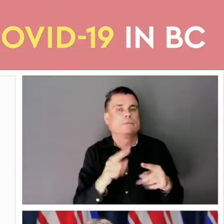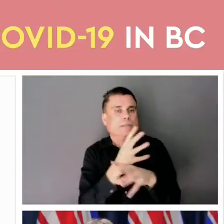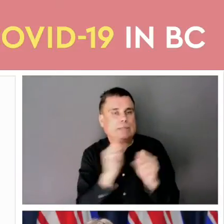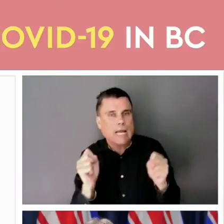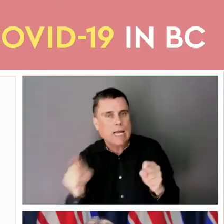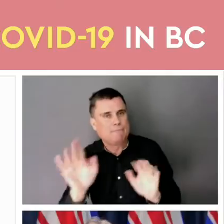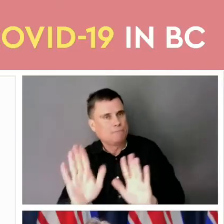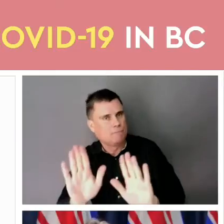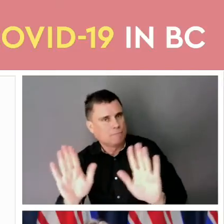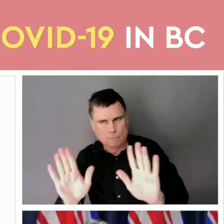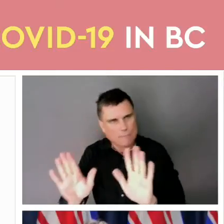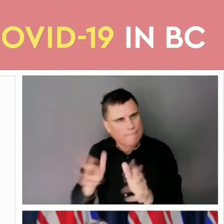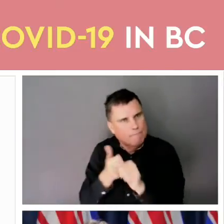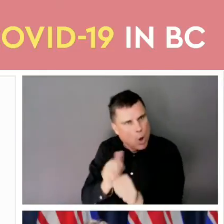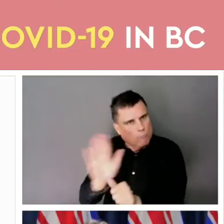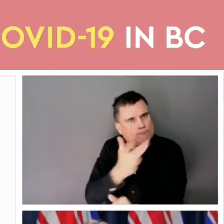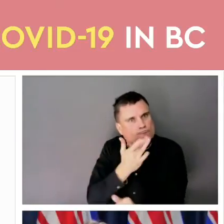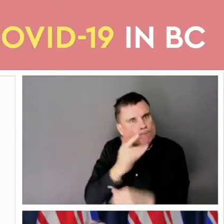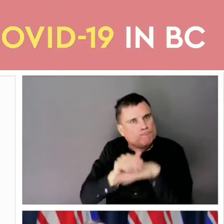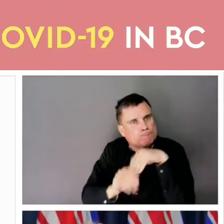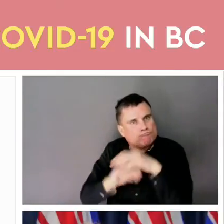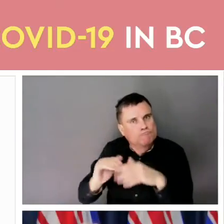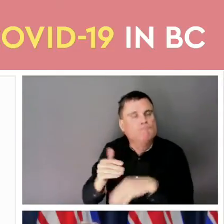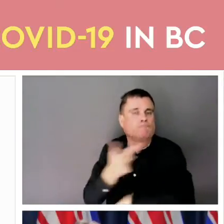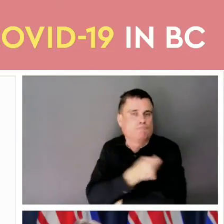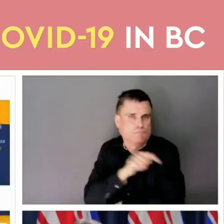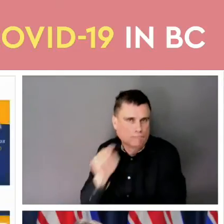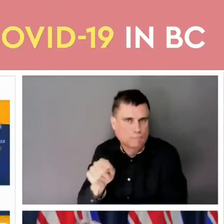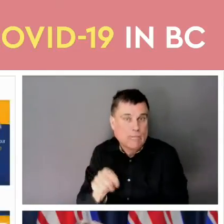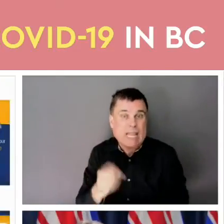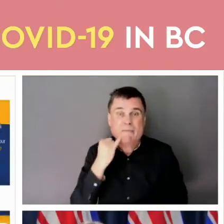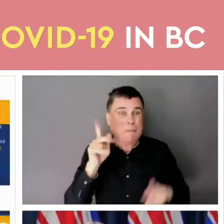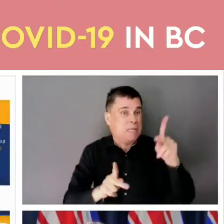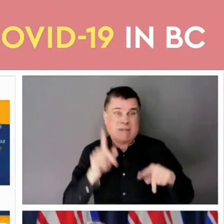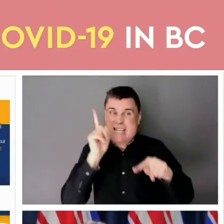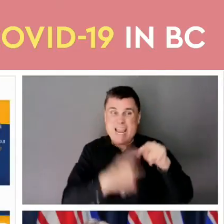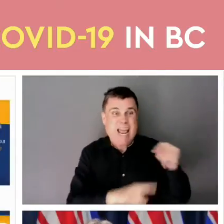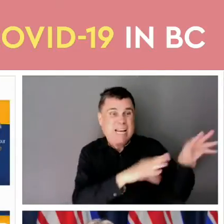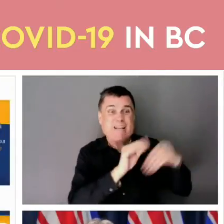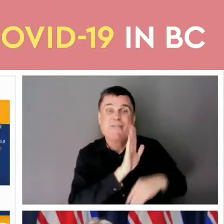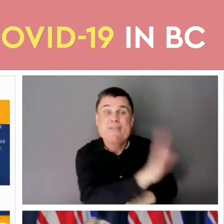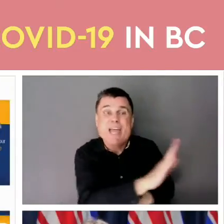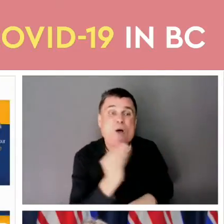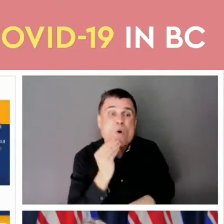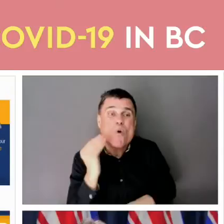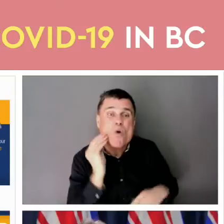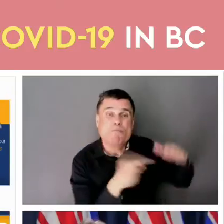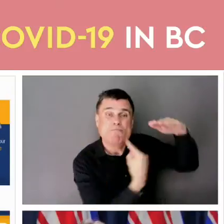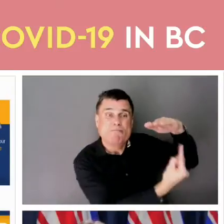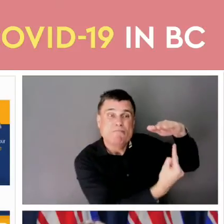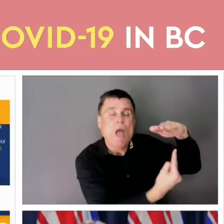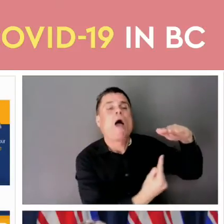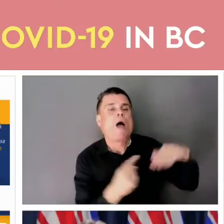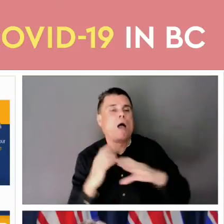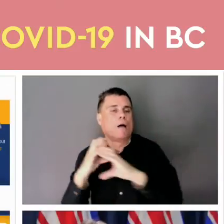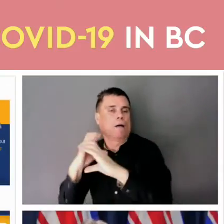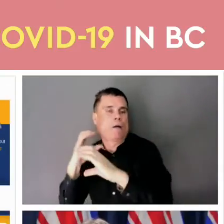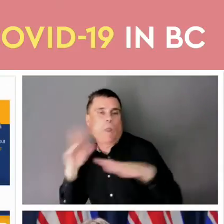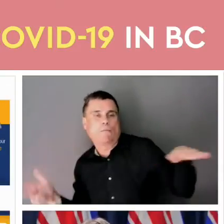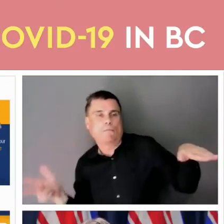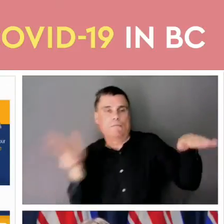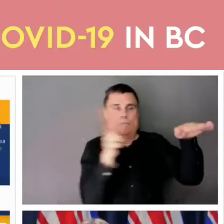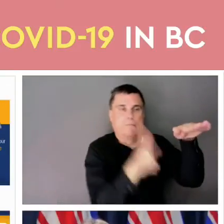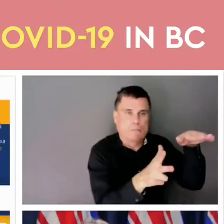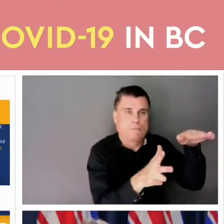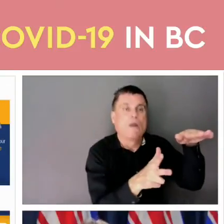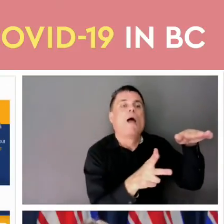people who are homebound due to mobility issues. The details around that, those different kinds of approaches, will be available